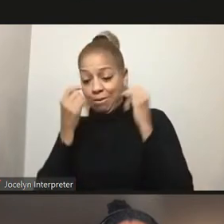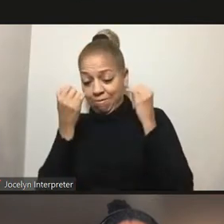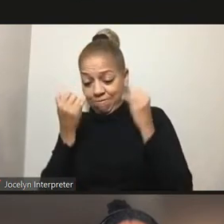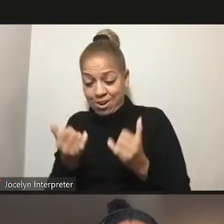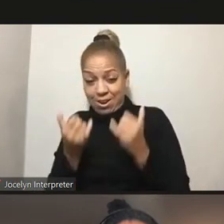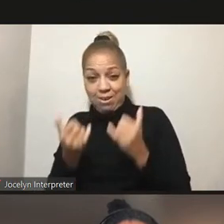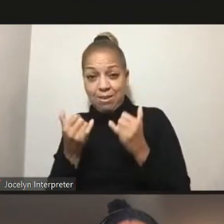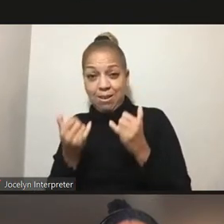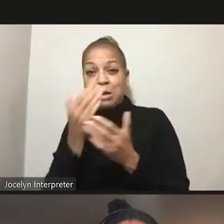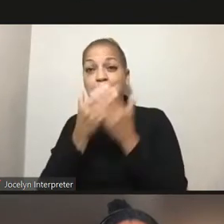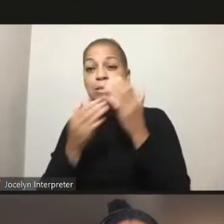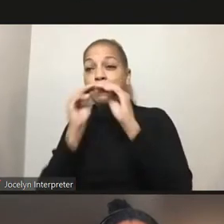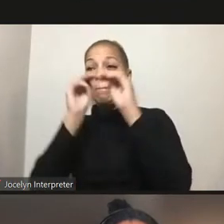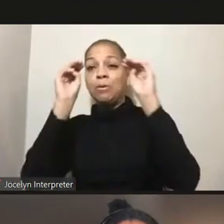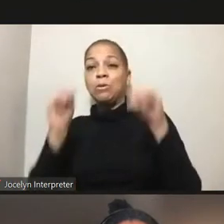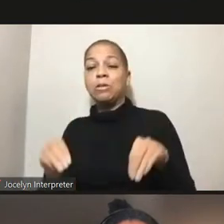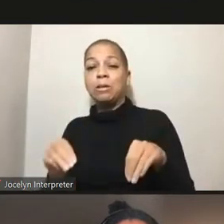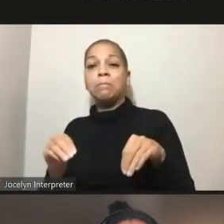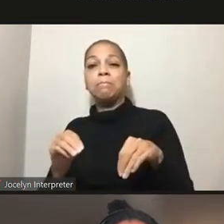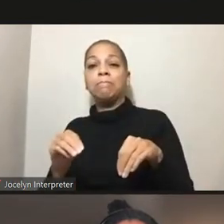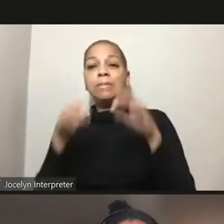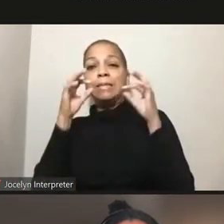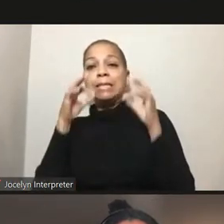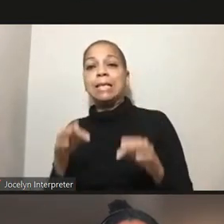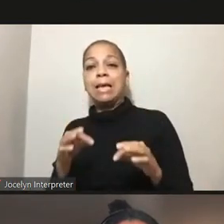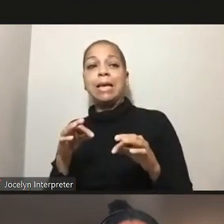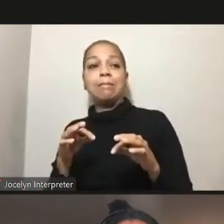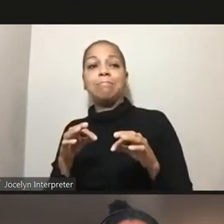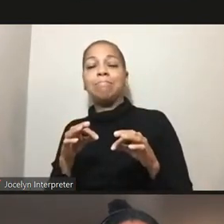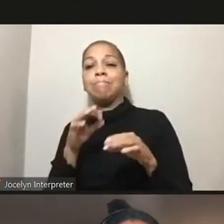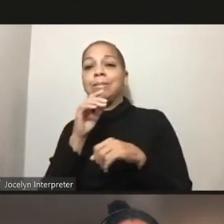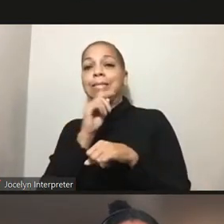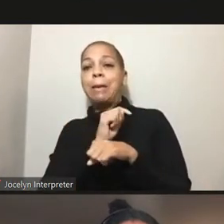some museums are choosing to be temples. Right.